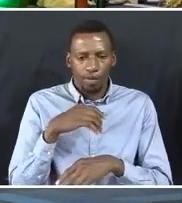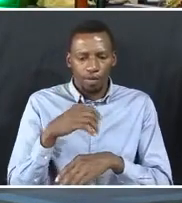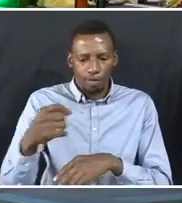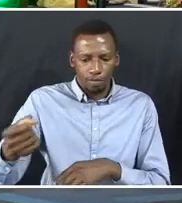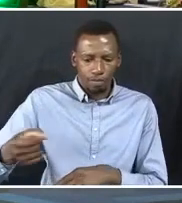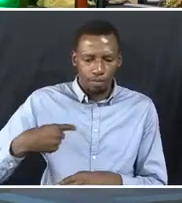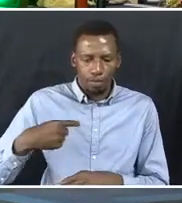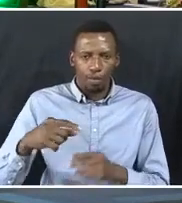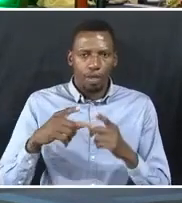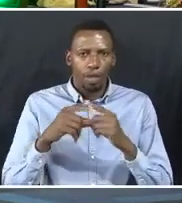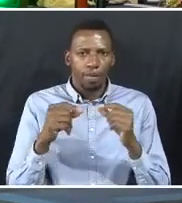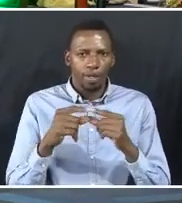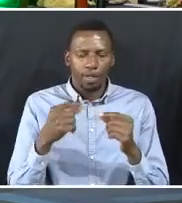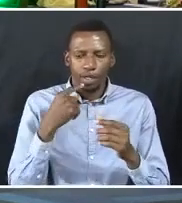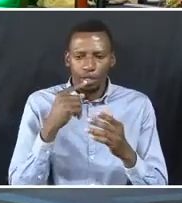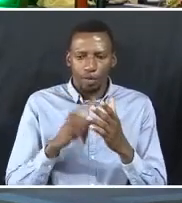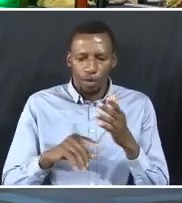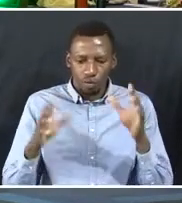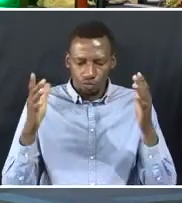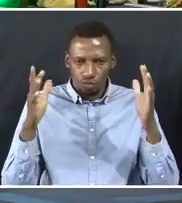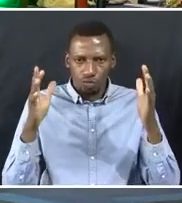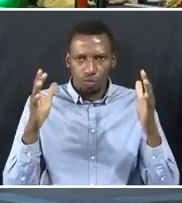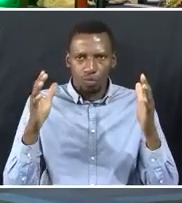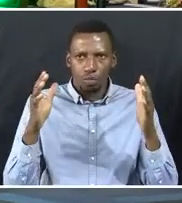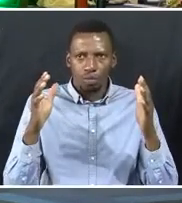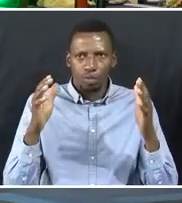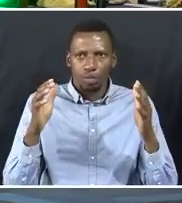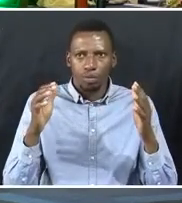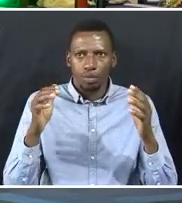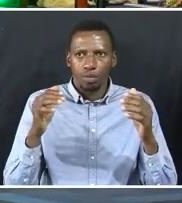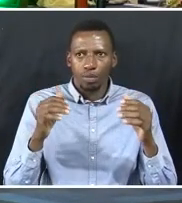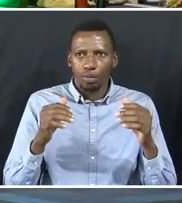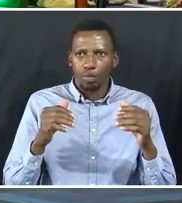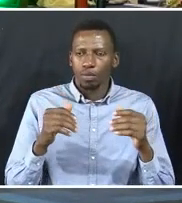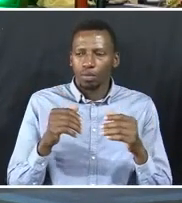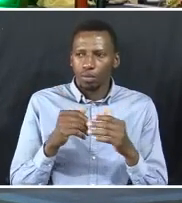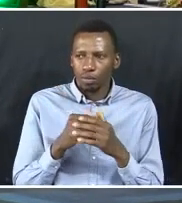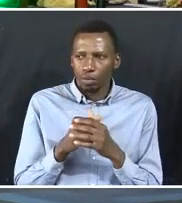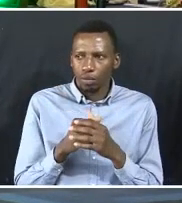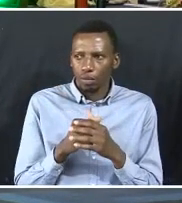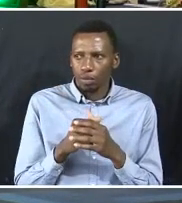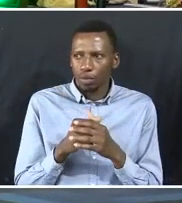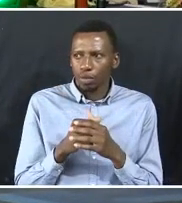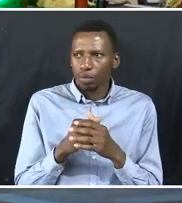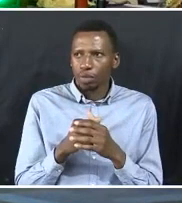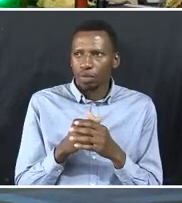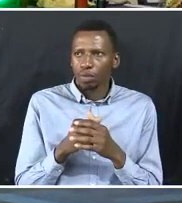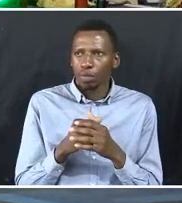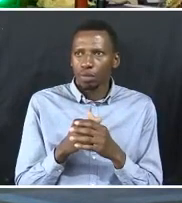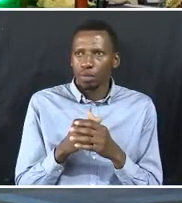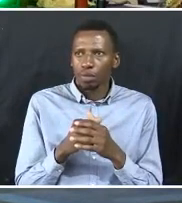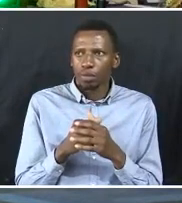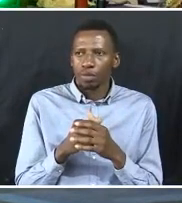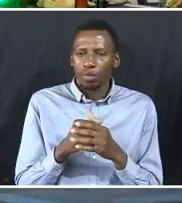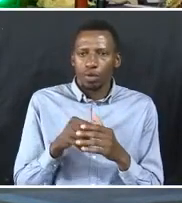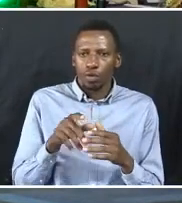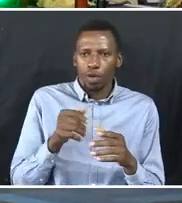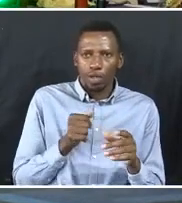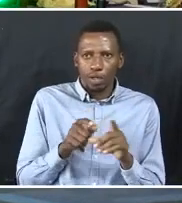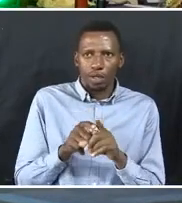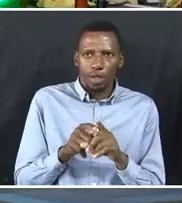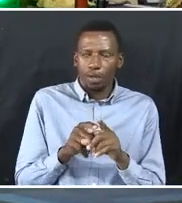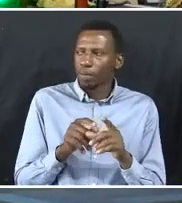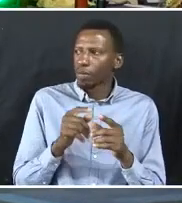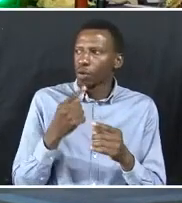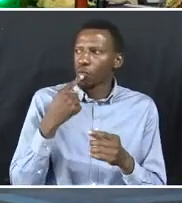received a message. Congratulations. Susan Lisa, is 100% match. What do we say, people of